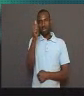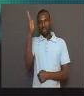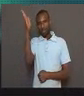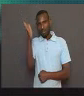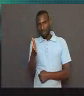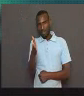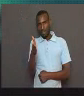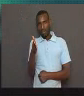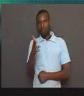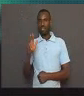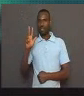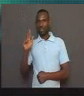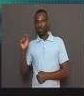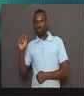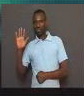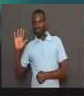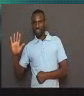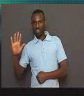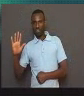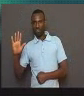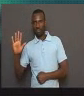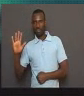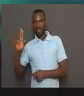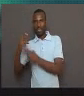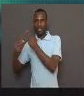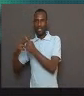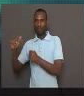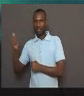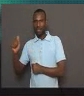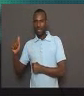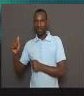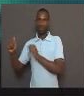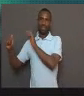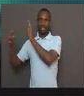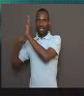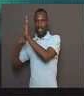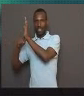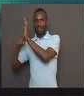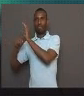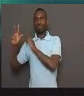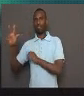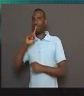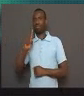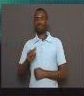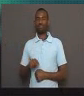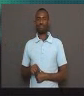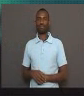divided by 3.5 times 10 exponent negative 3.